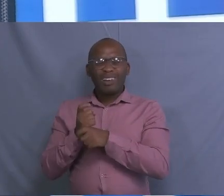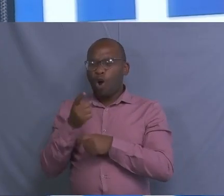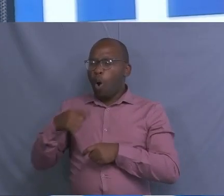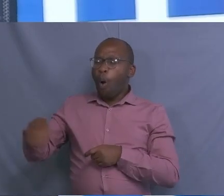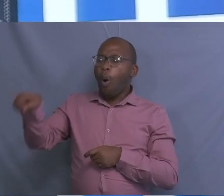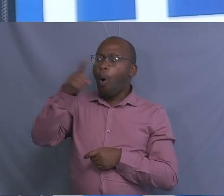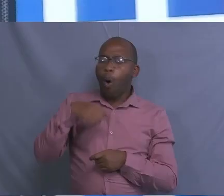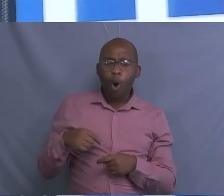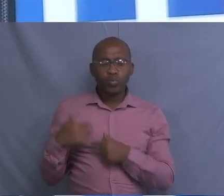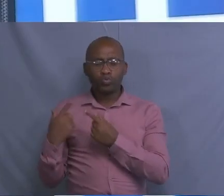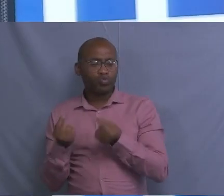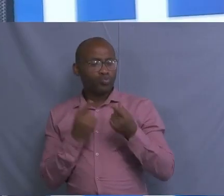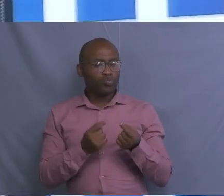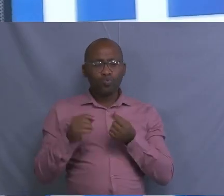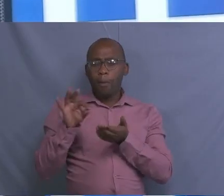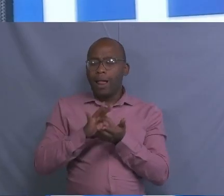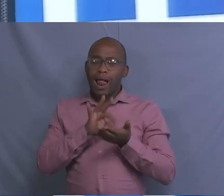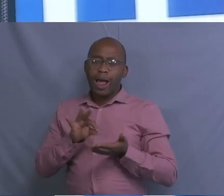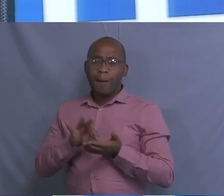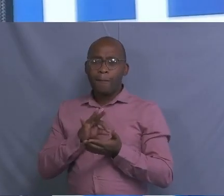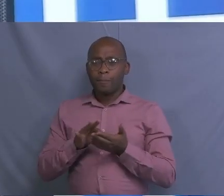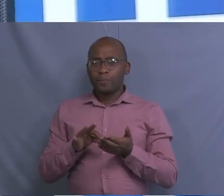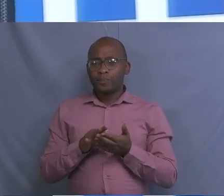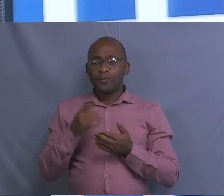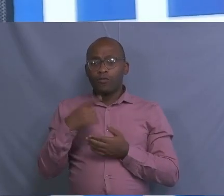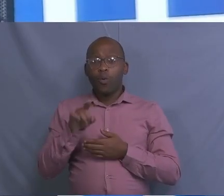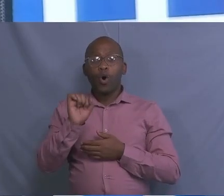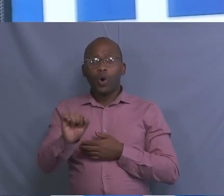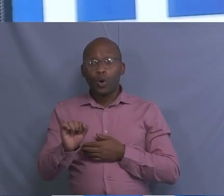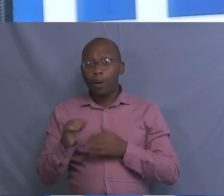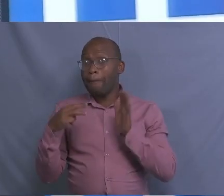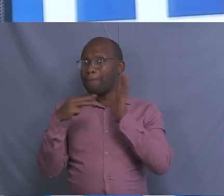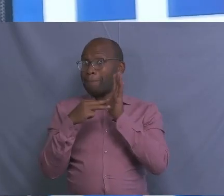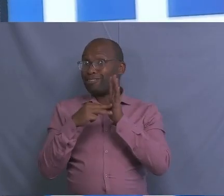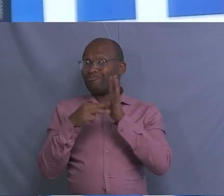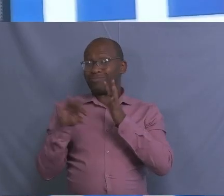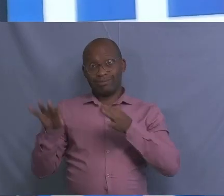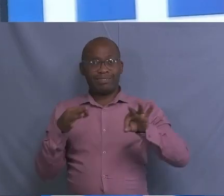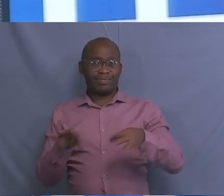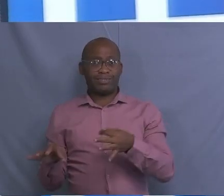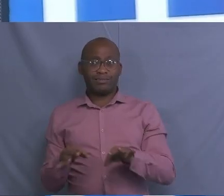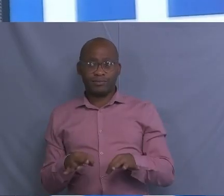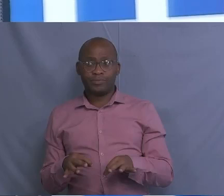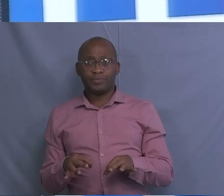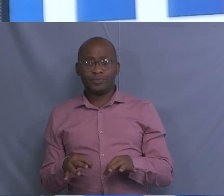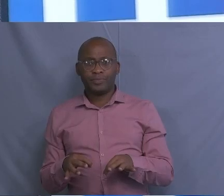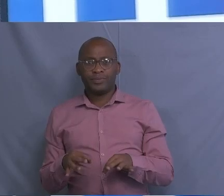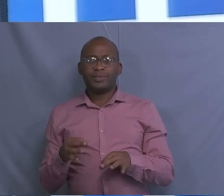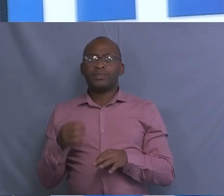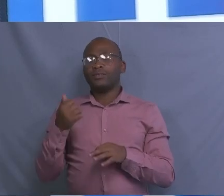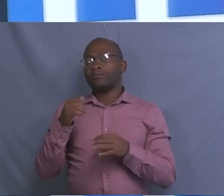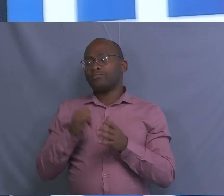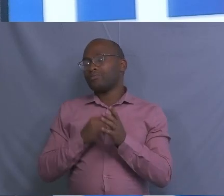the different key areas of your matric dance or even a Valentine's show. Let's scale it down. Let's say you have to prepare